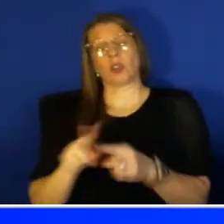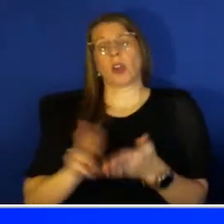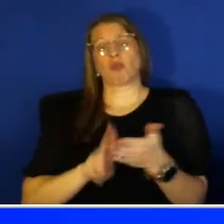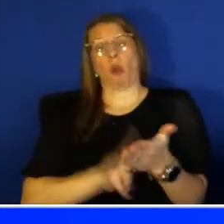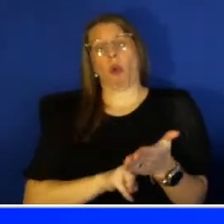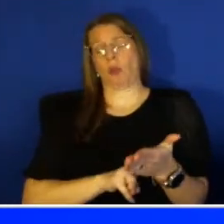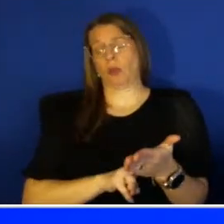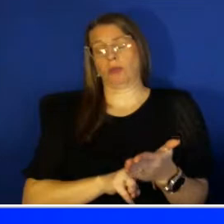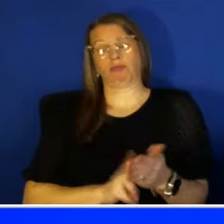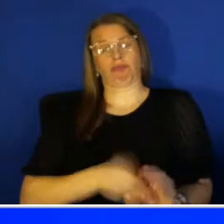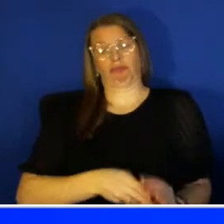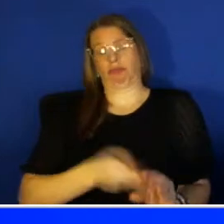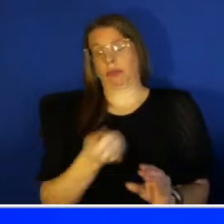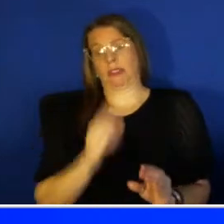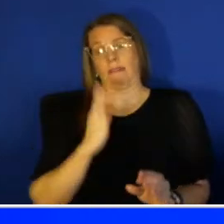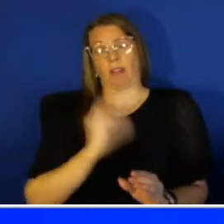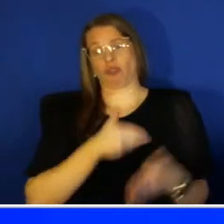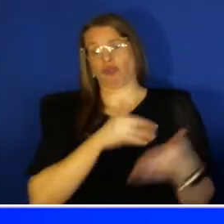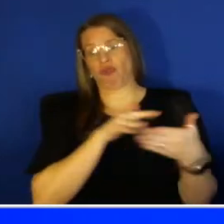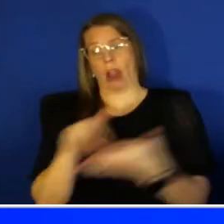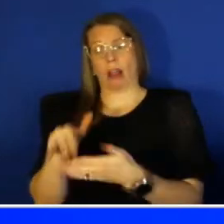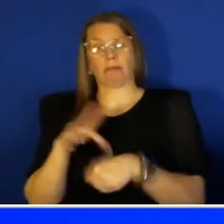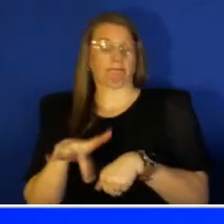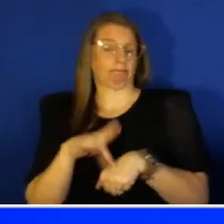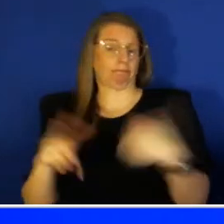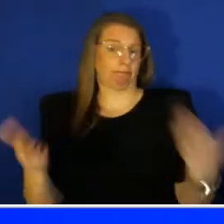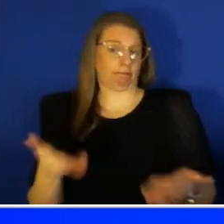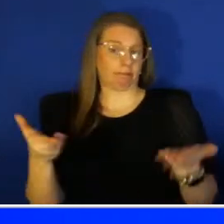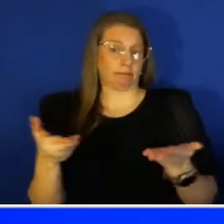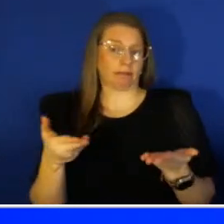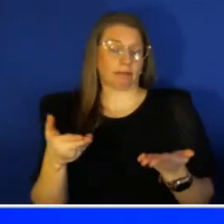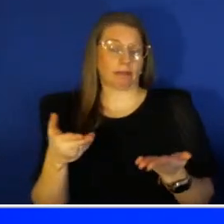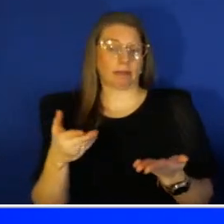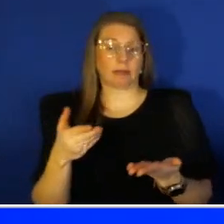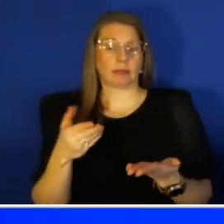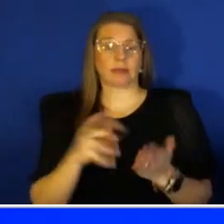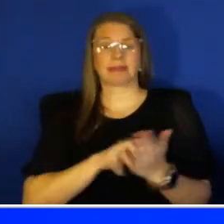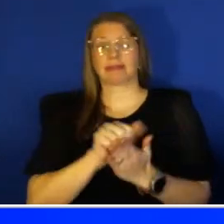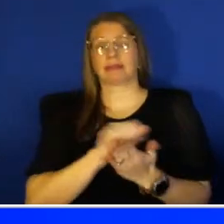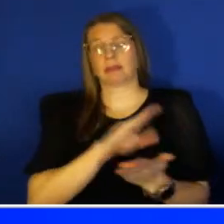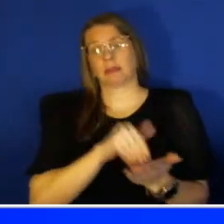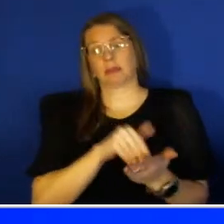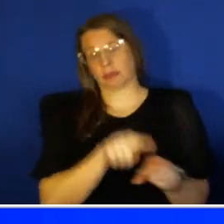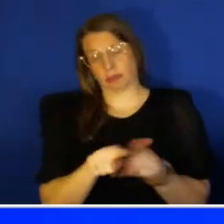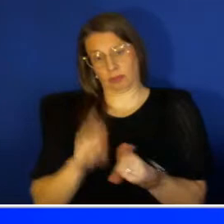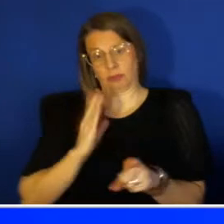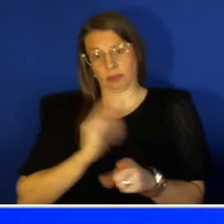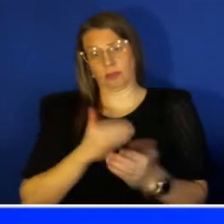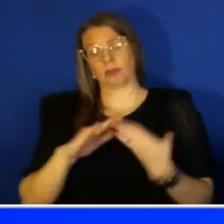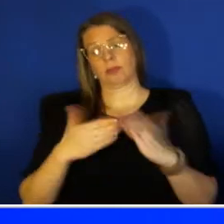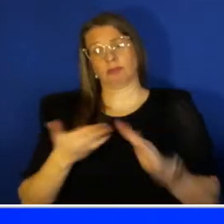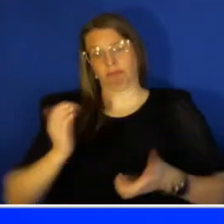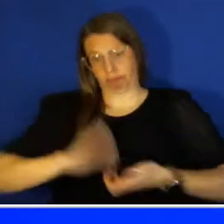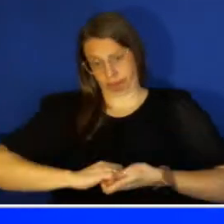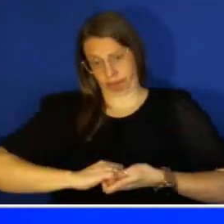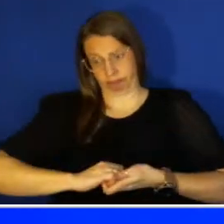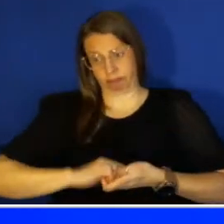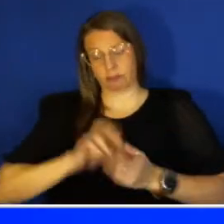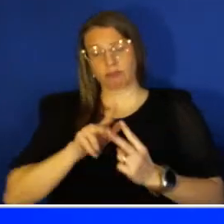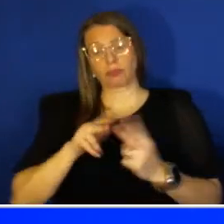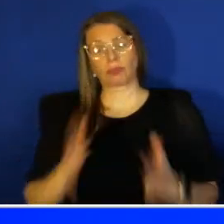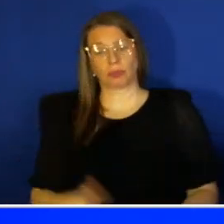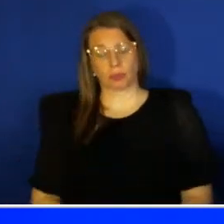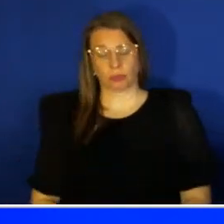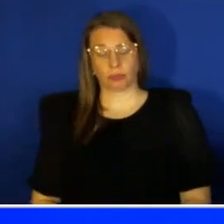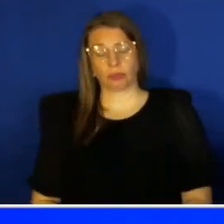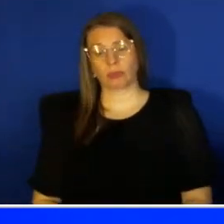of our trial that is open here at the Cancer Center, as well as our community partners. And what we do is